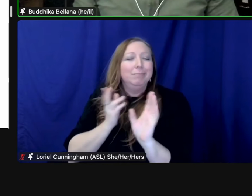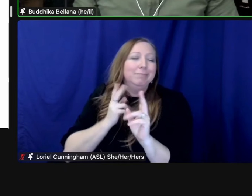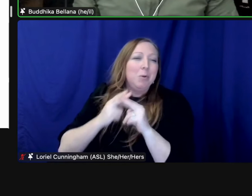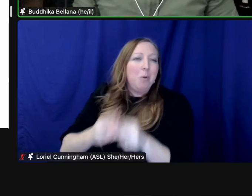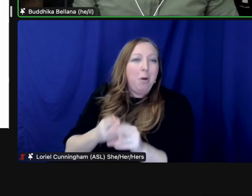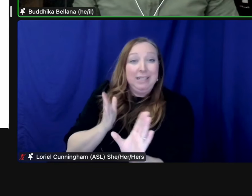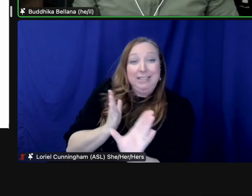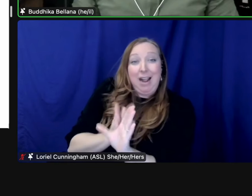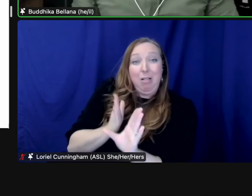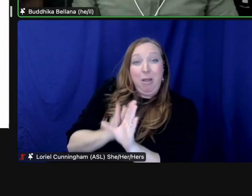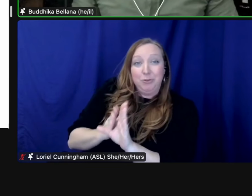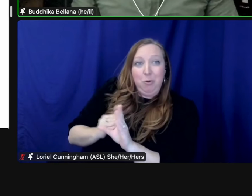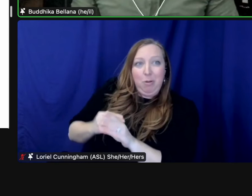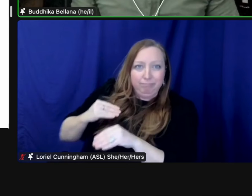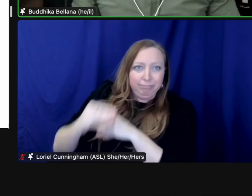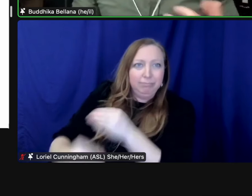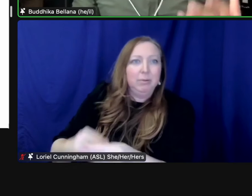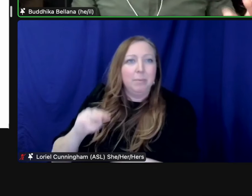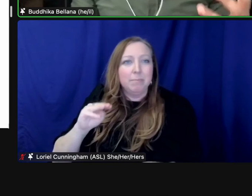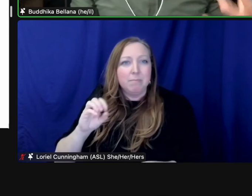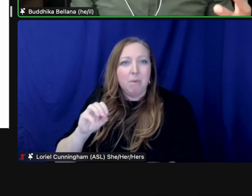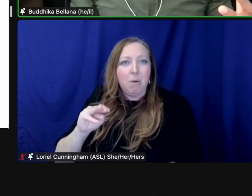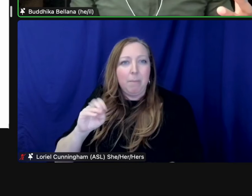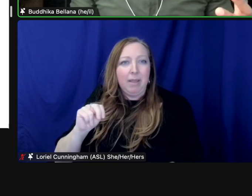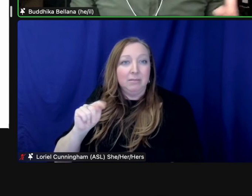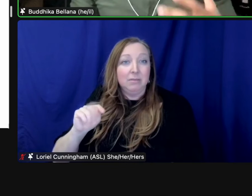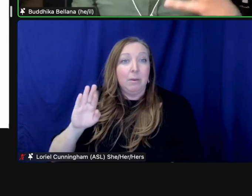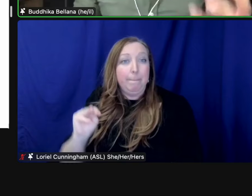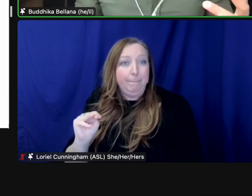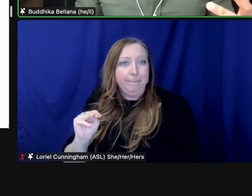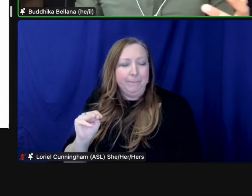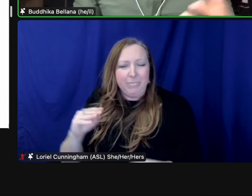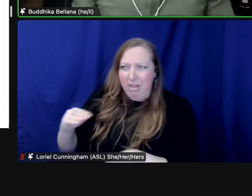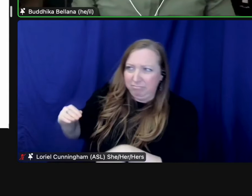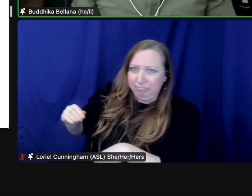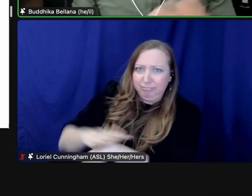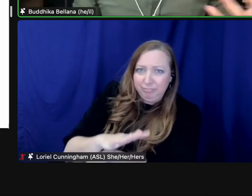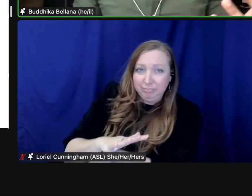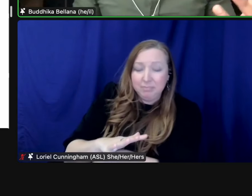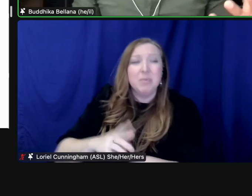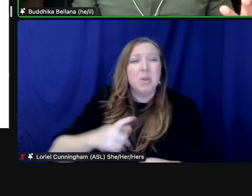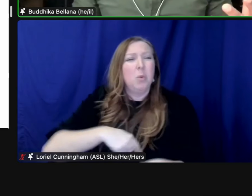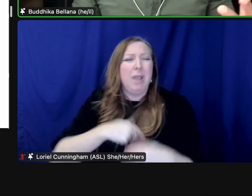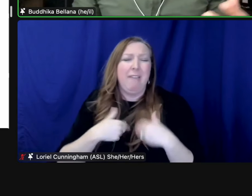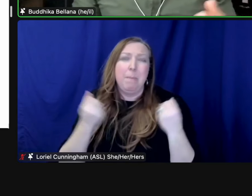cognition. And you can find tons of examples of history dependence